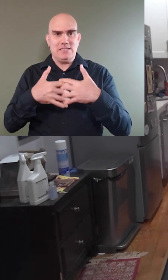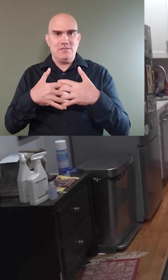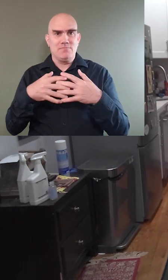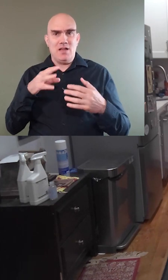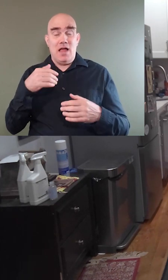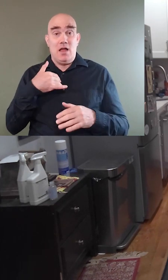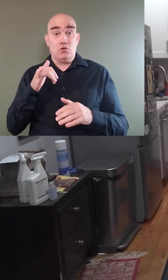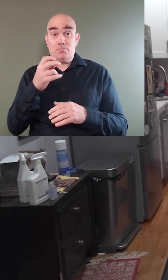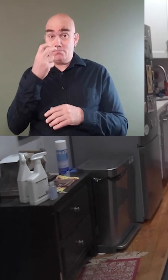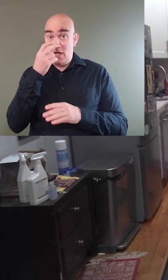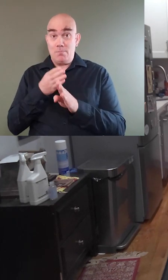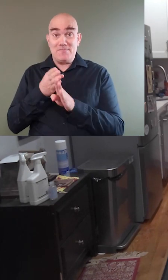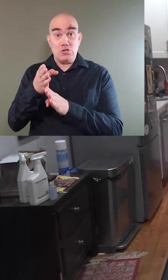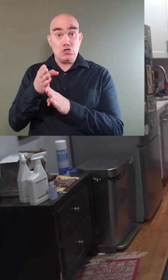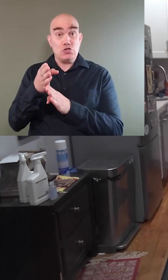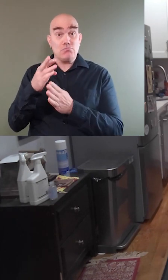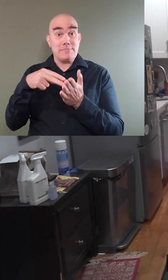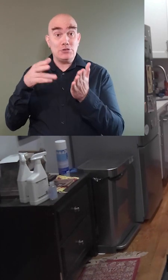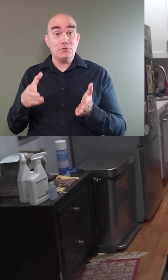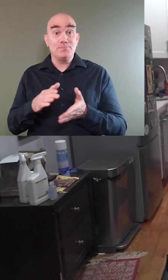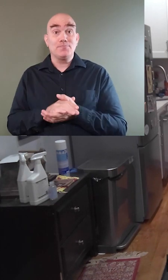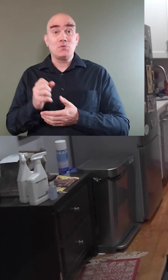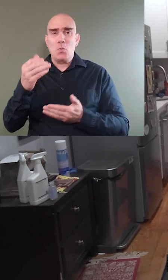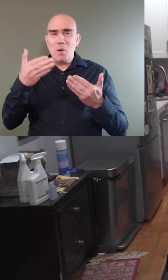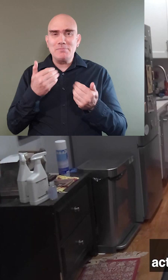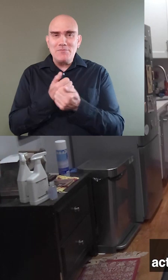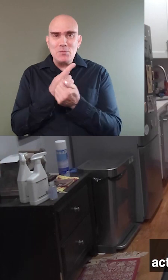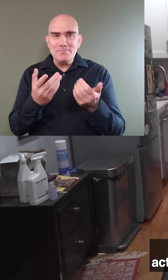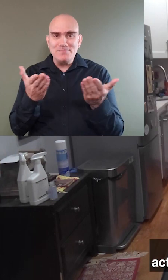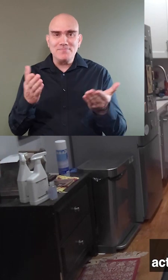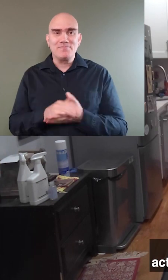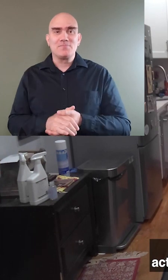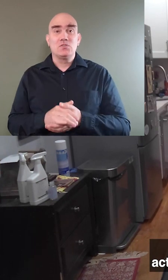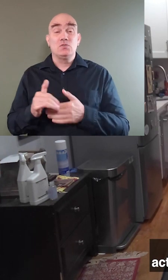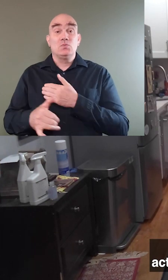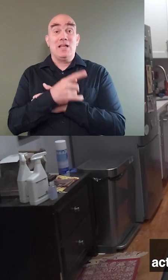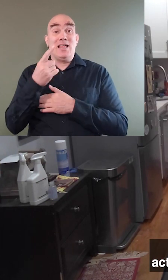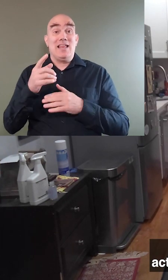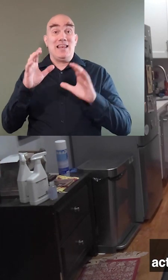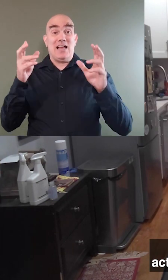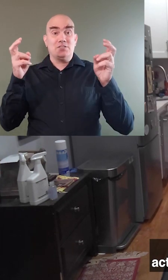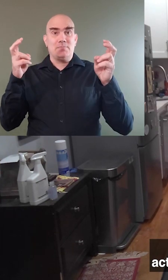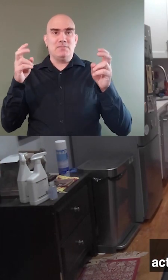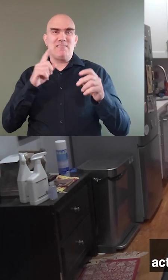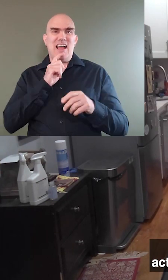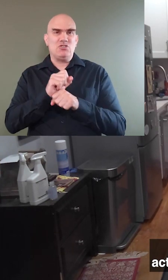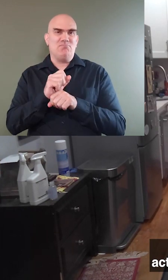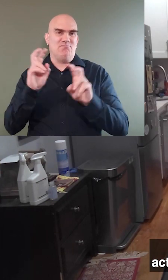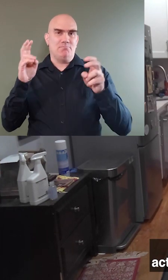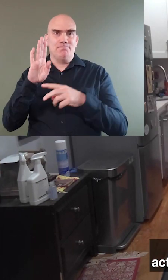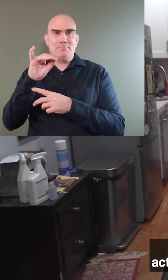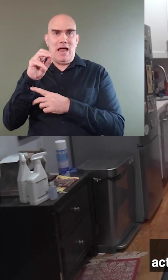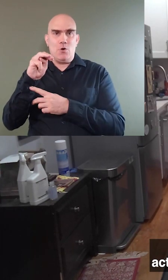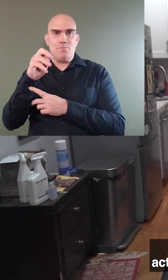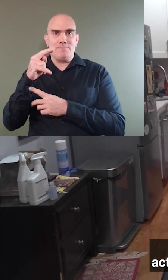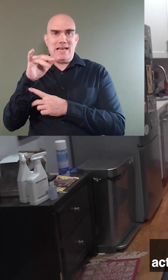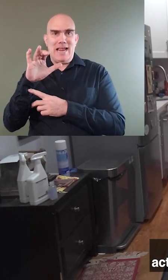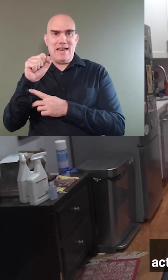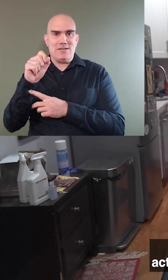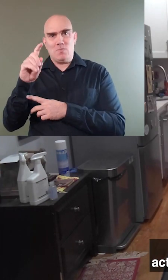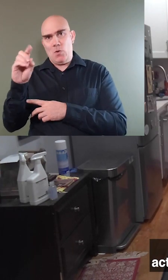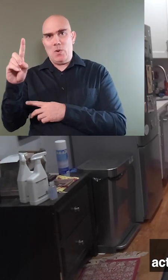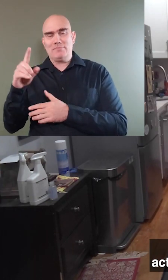I'm a blind professional dancer. So welcome everybody. Today's class topic is